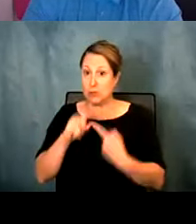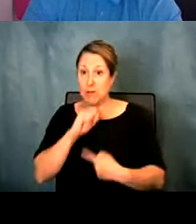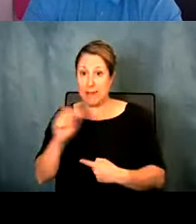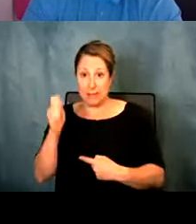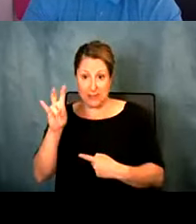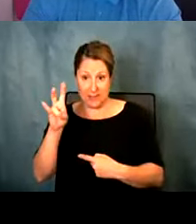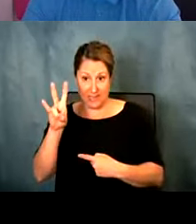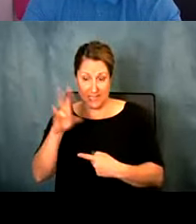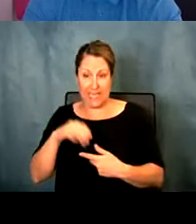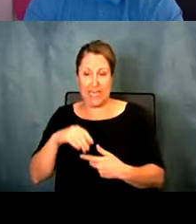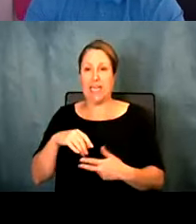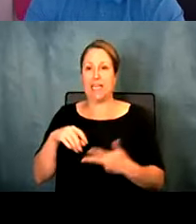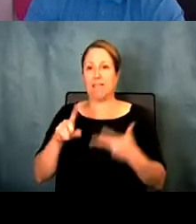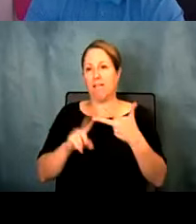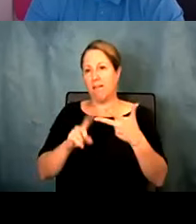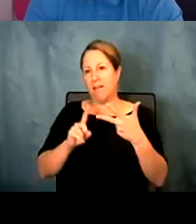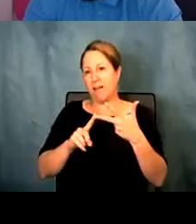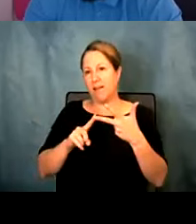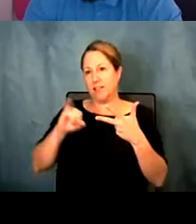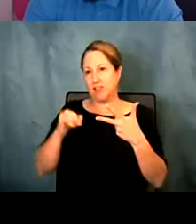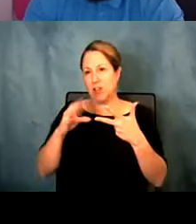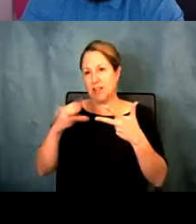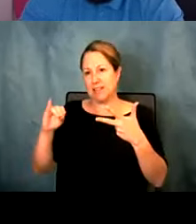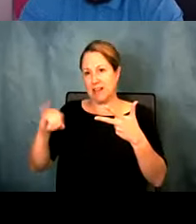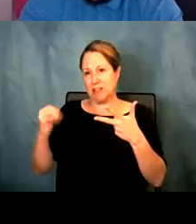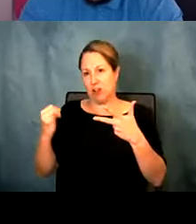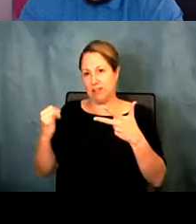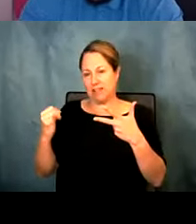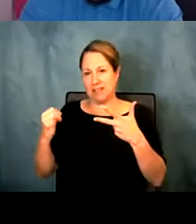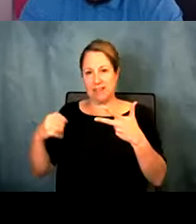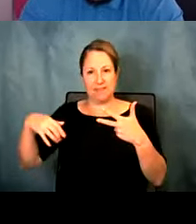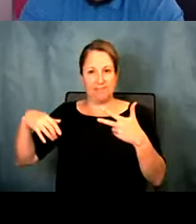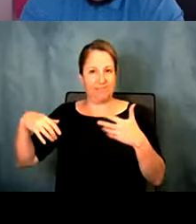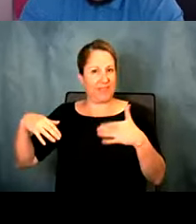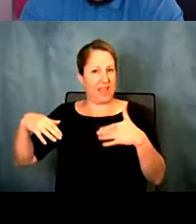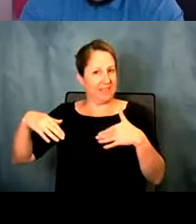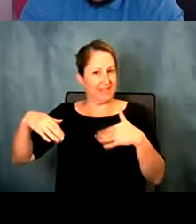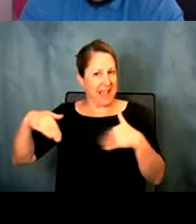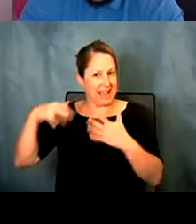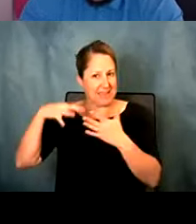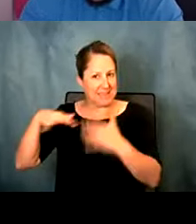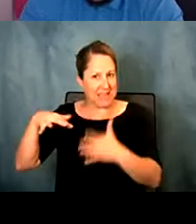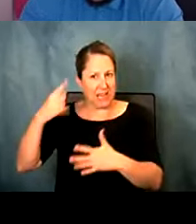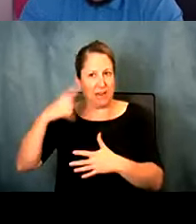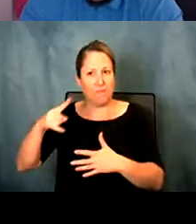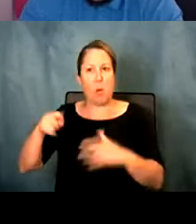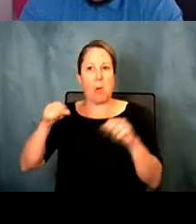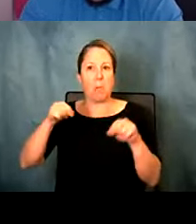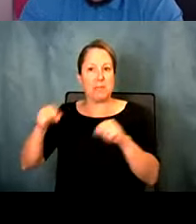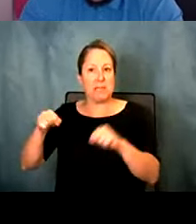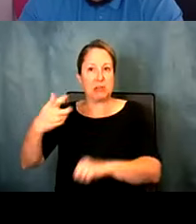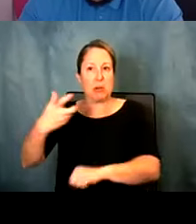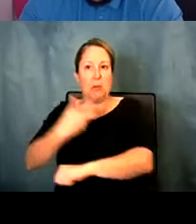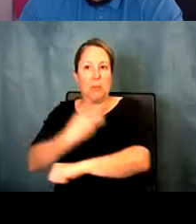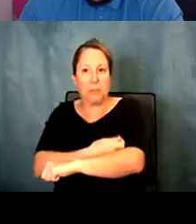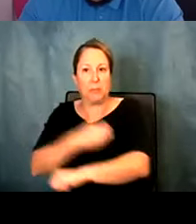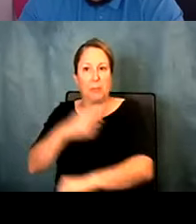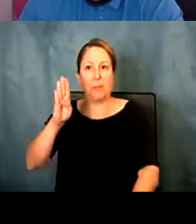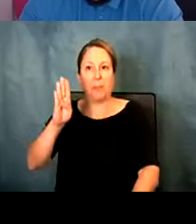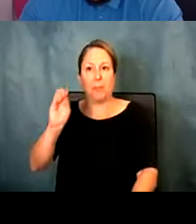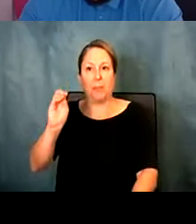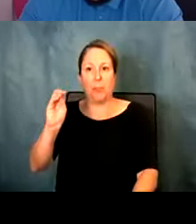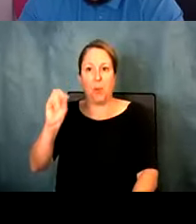Johnson is not right now being studied for booster vaccines, although we think that that's going to be likely.